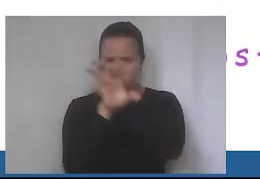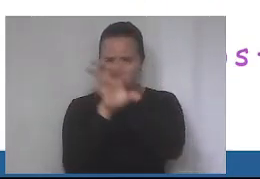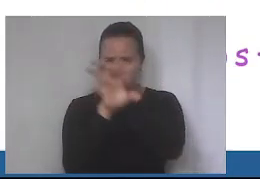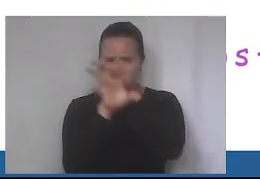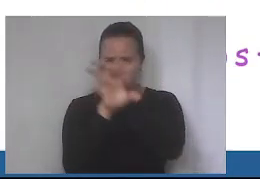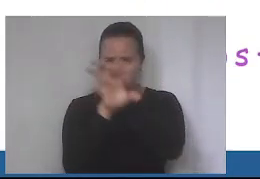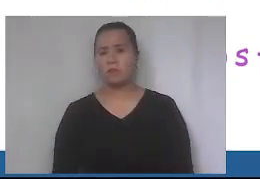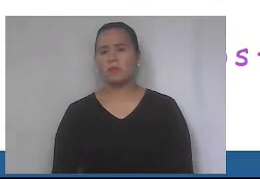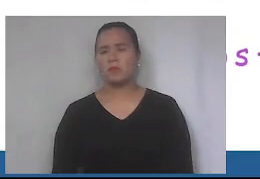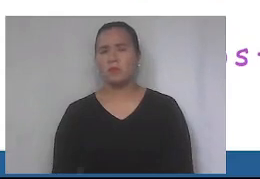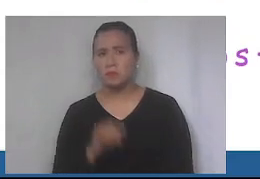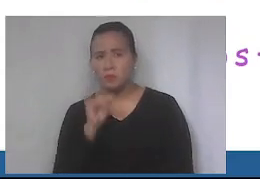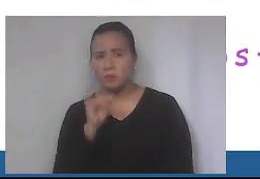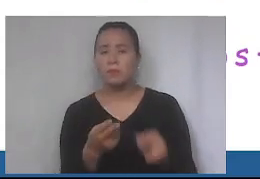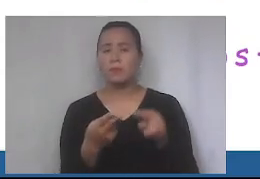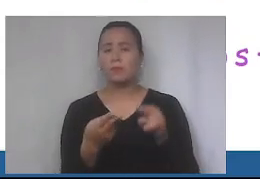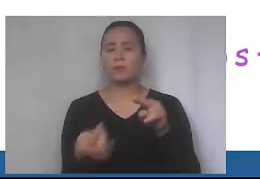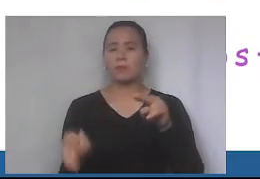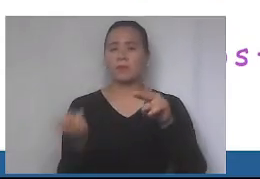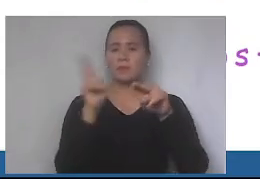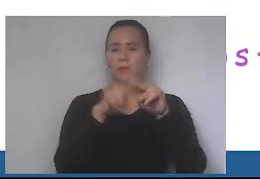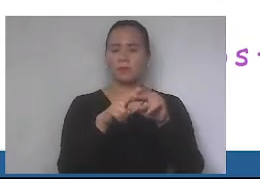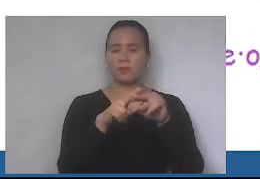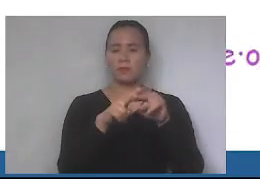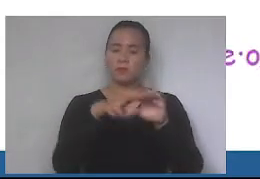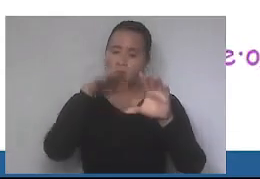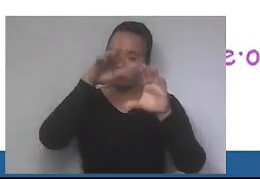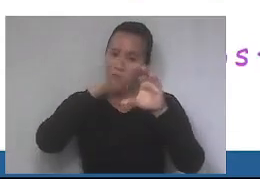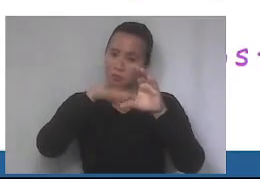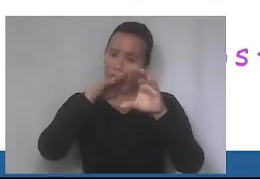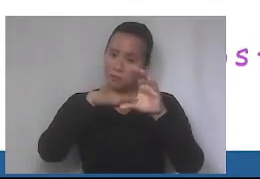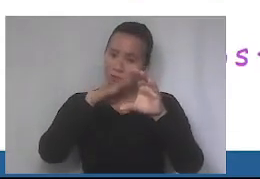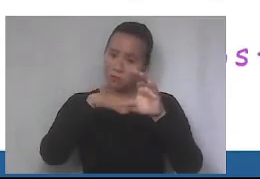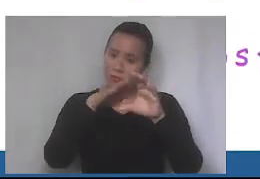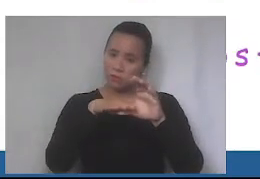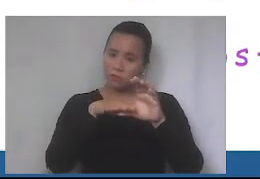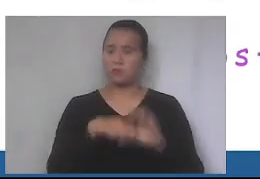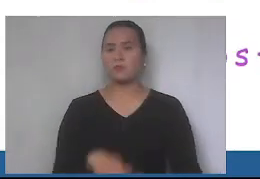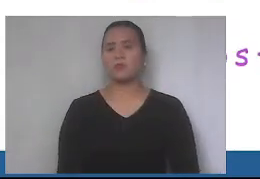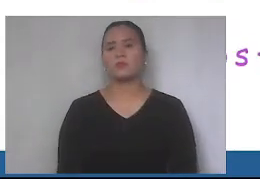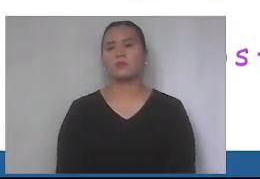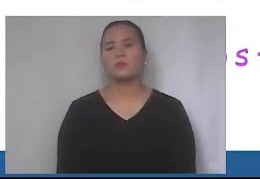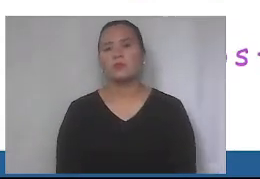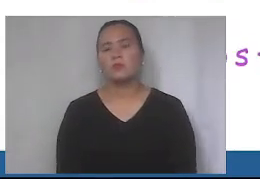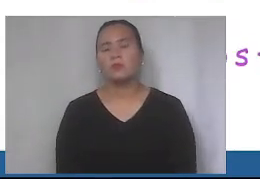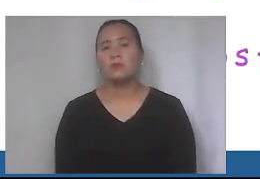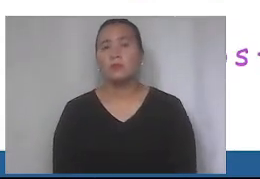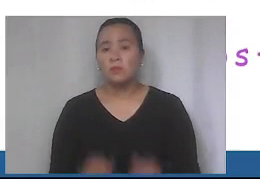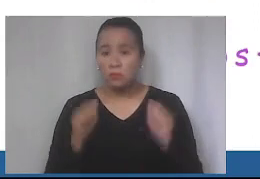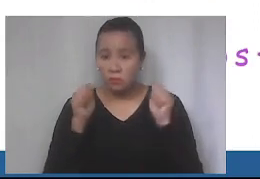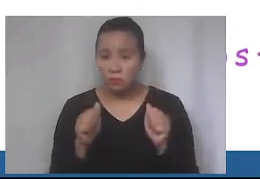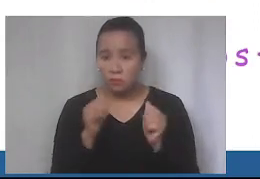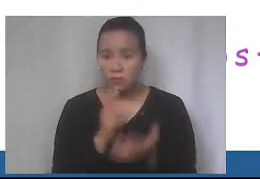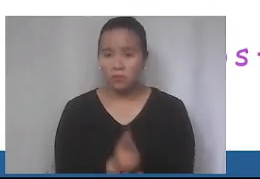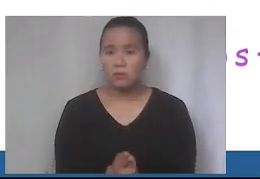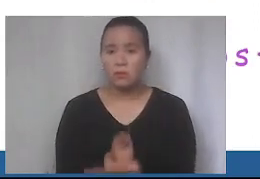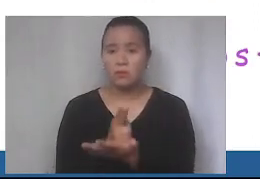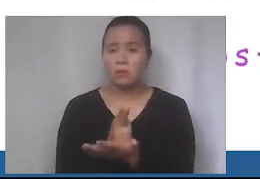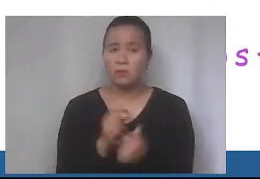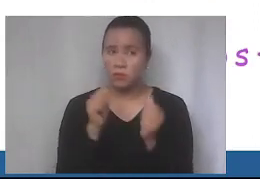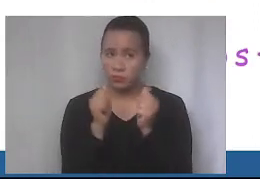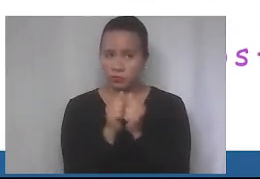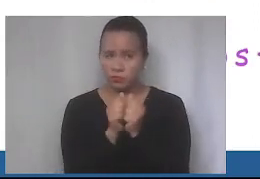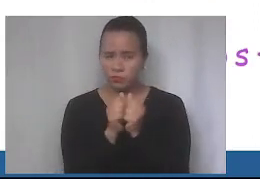There's a research about visual crowding that some students, if they increase spacing,